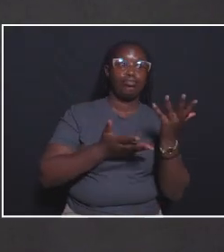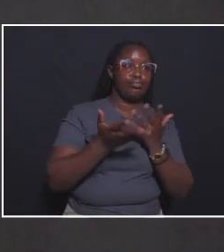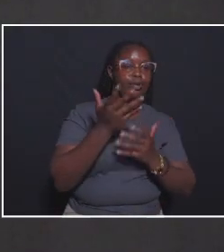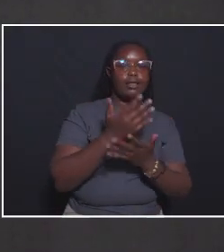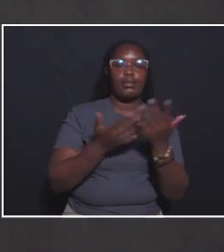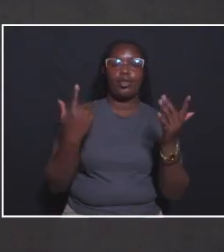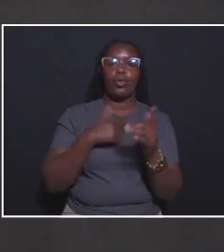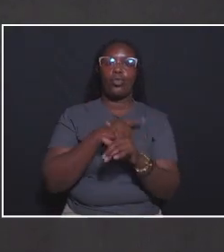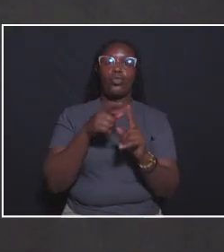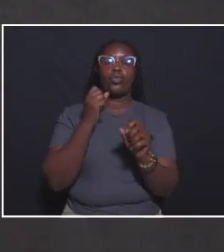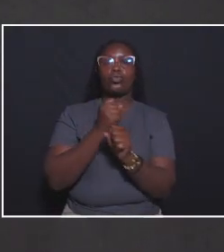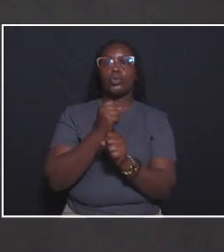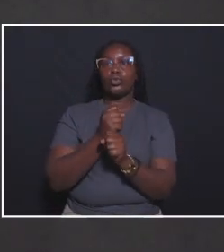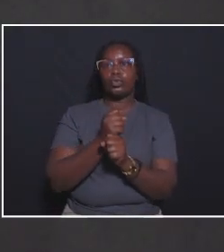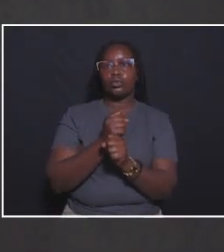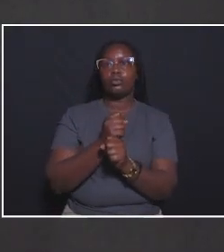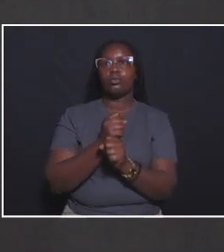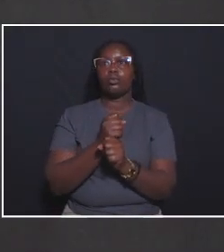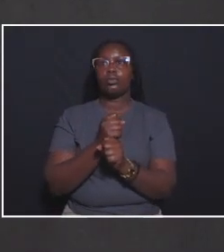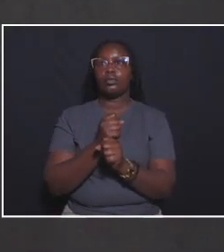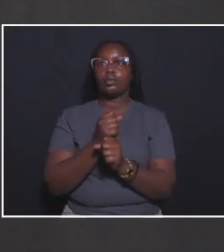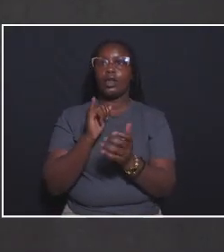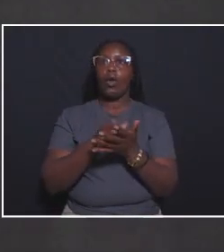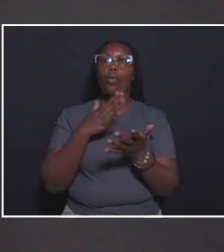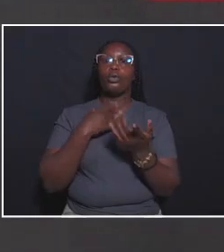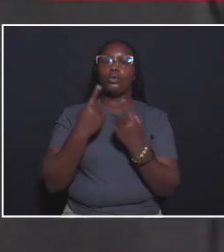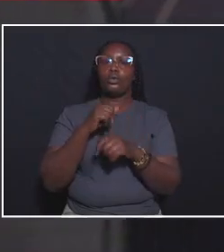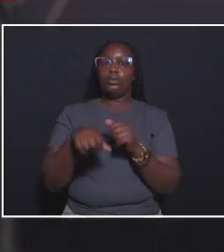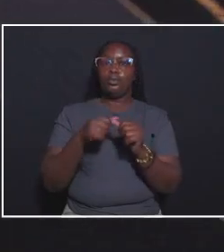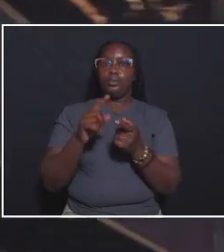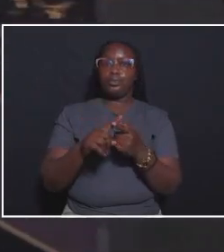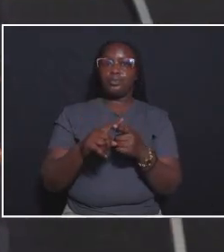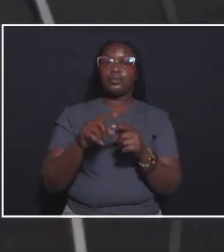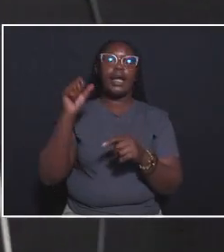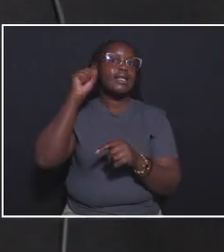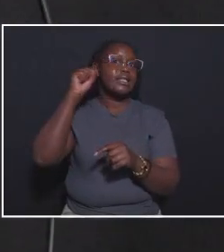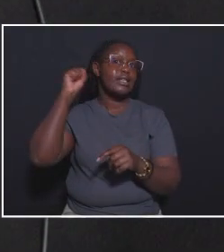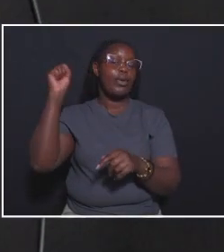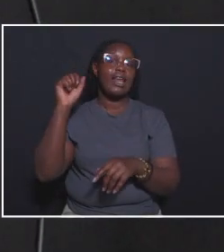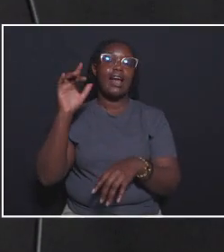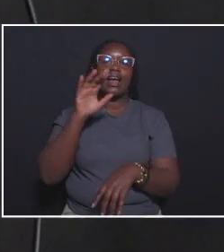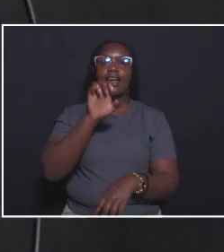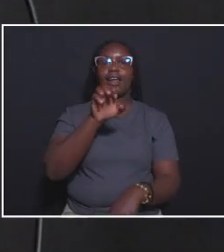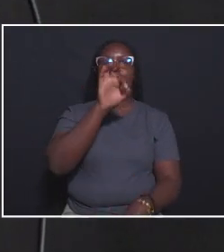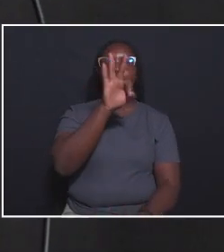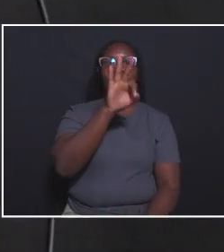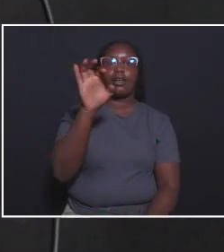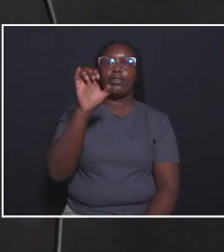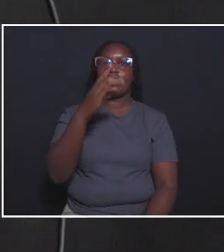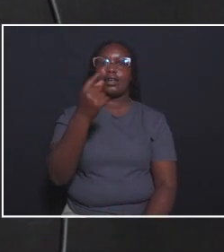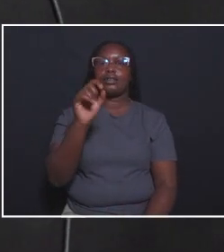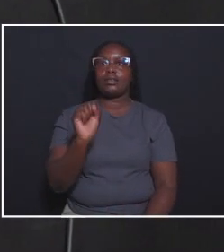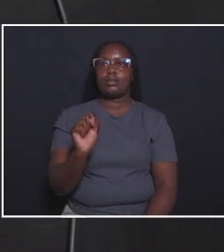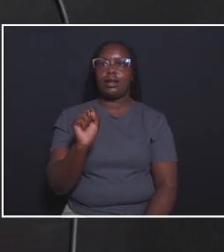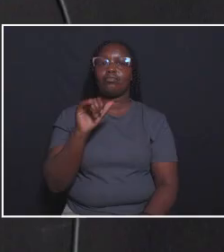Then the third one I want to talk about is sound effects. Now, sound effects are very cool